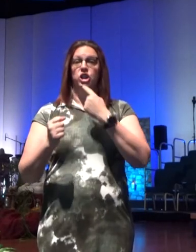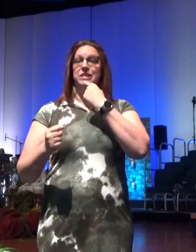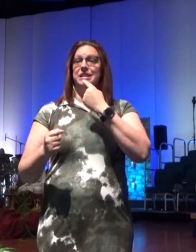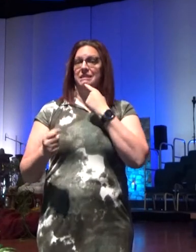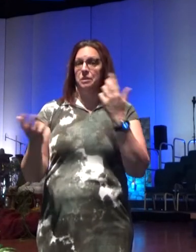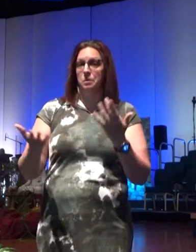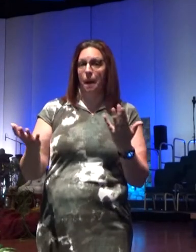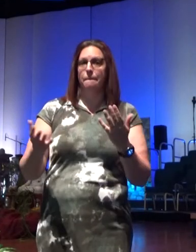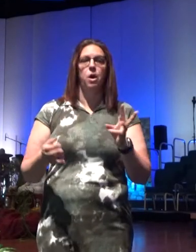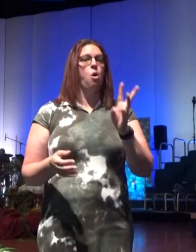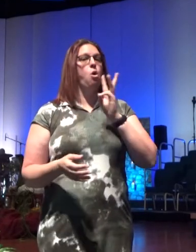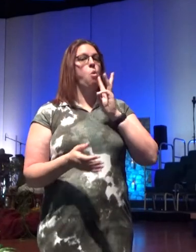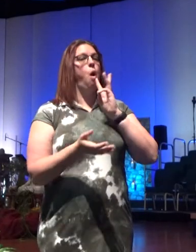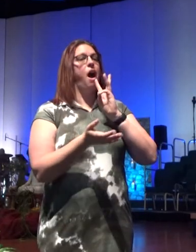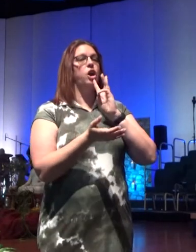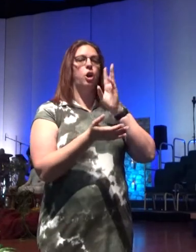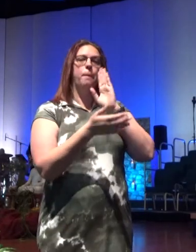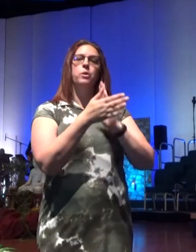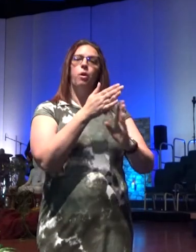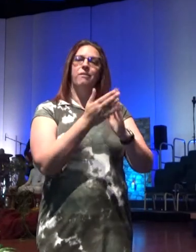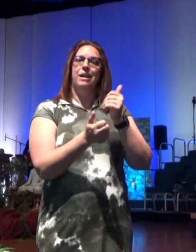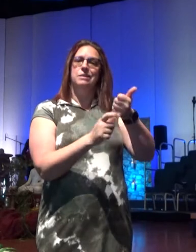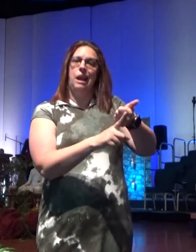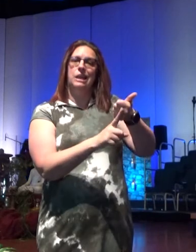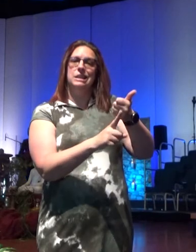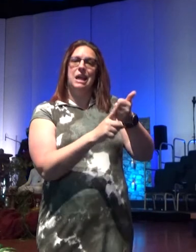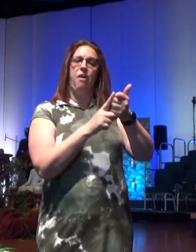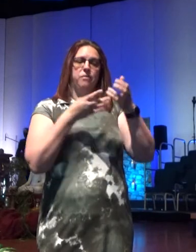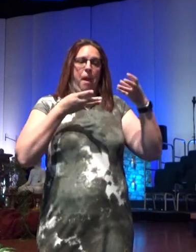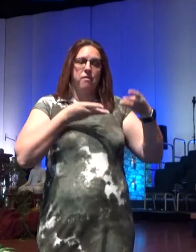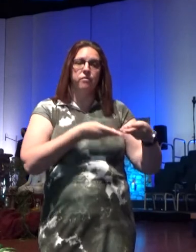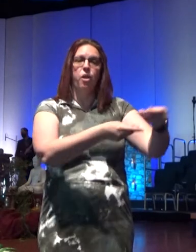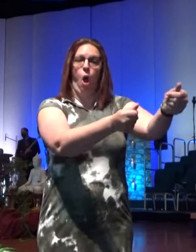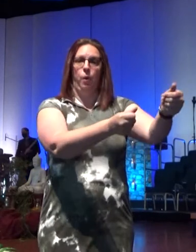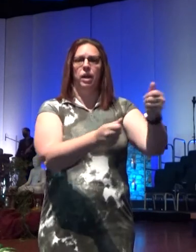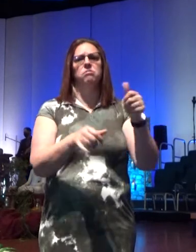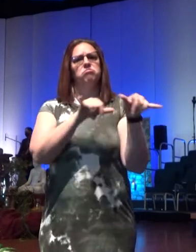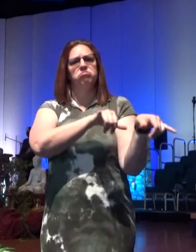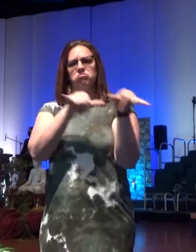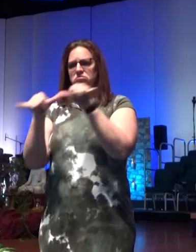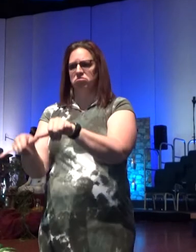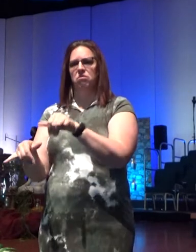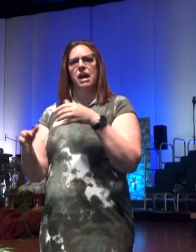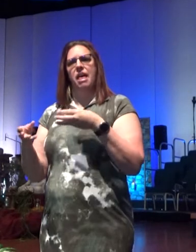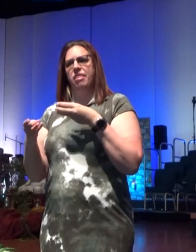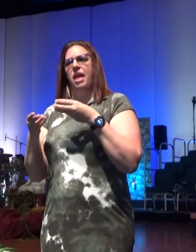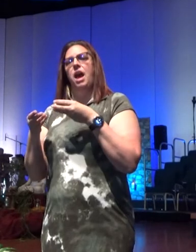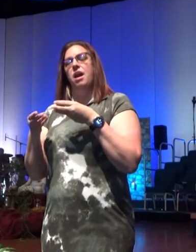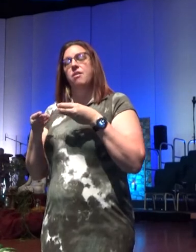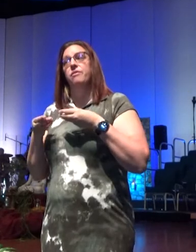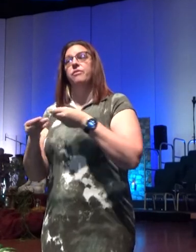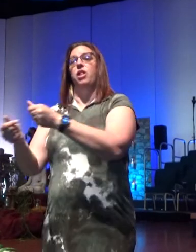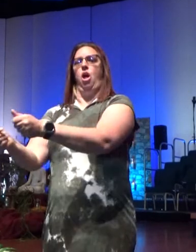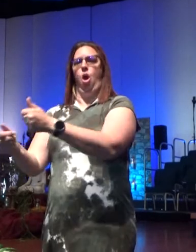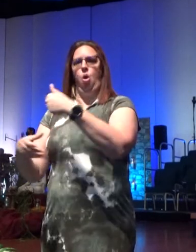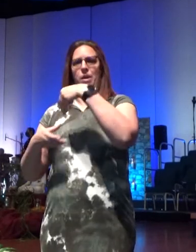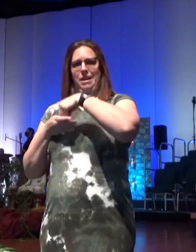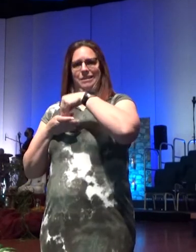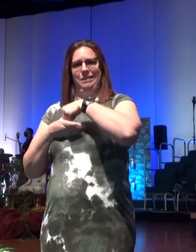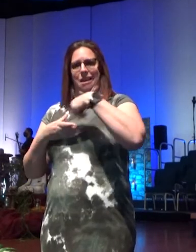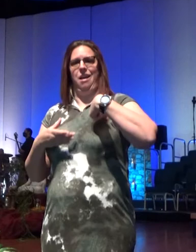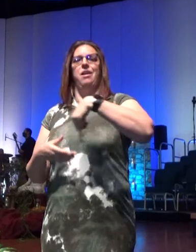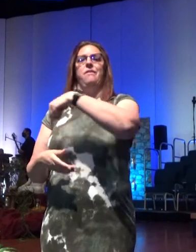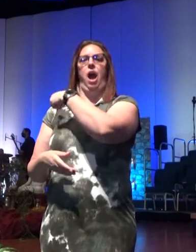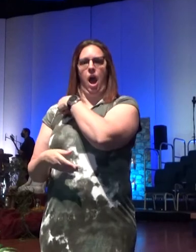itself by flowing, so our inner realization of the flow of life through us purifies the stagnant pool of our fears and doubts.